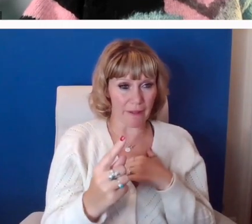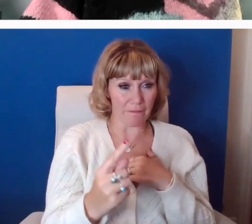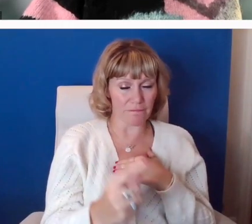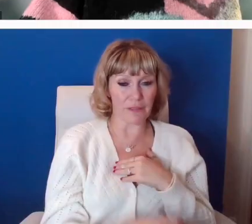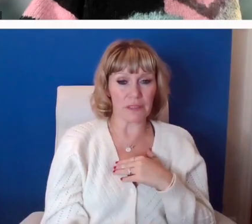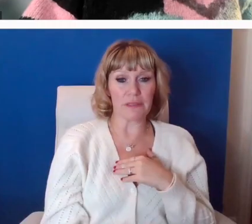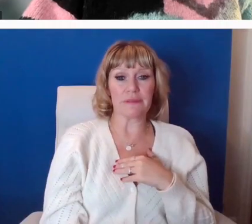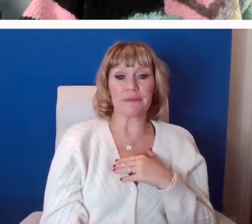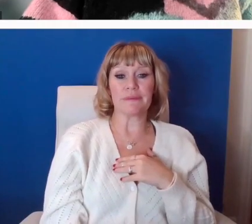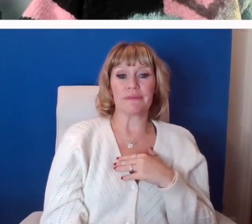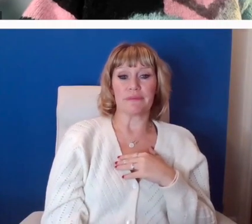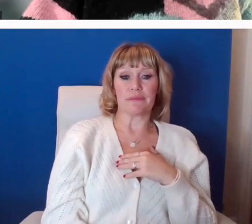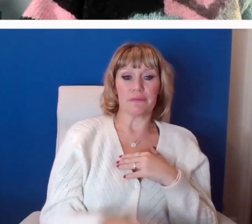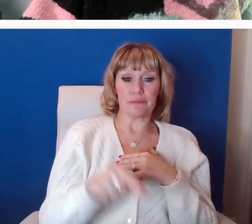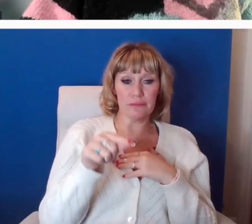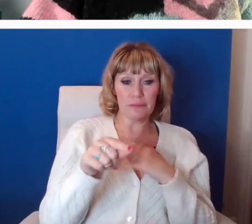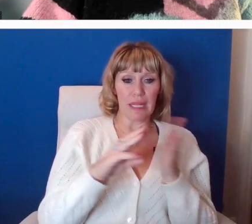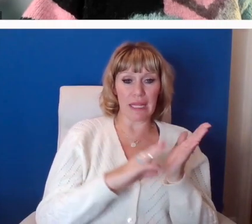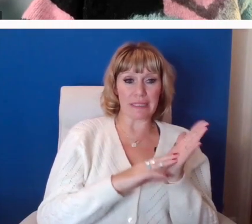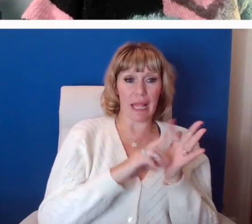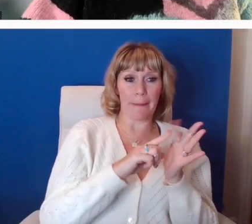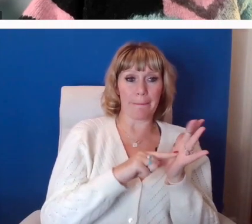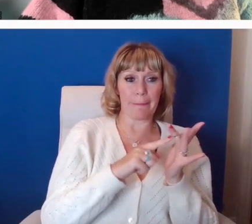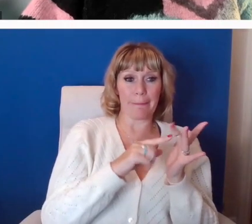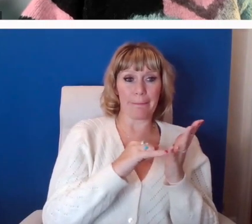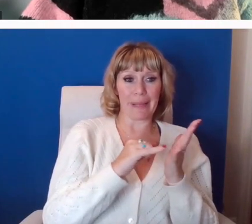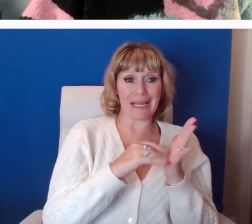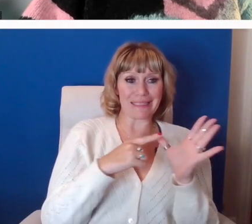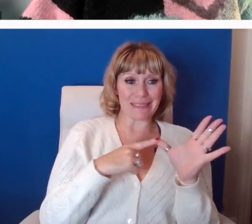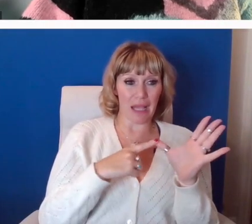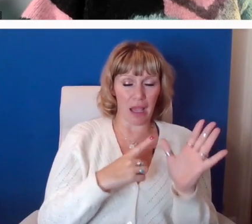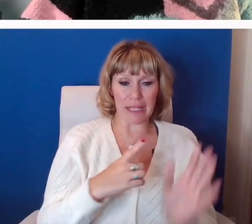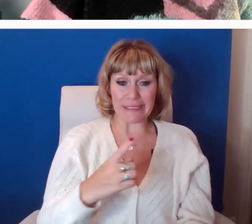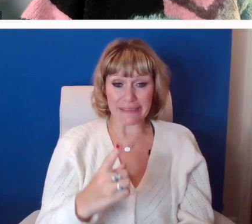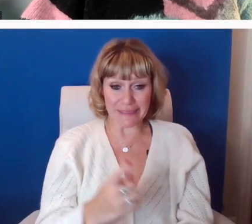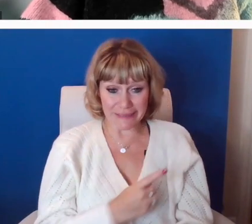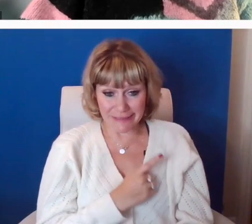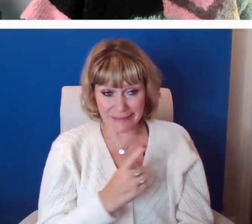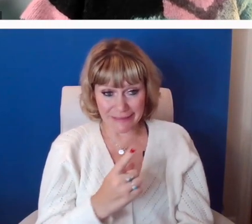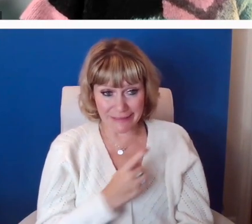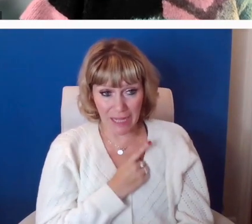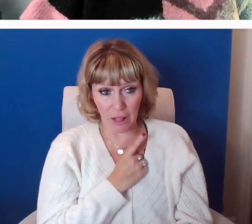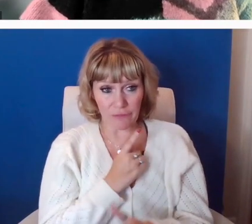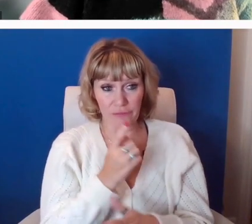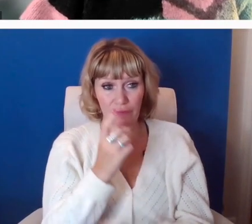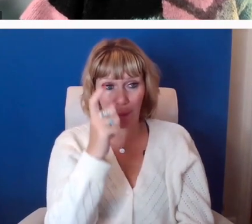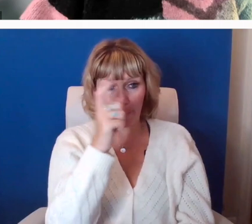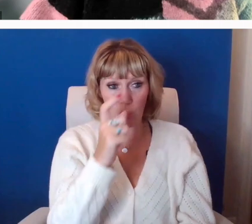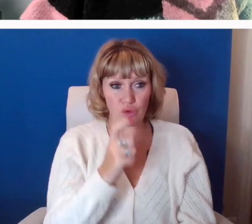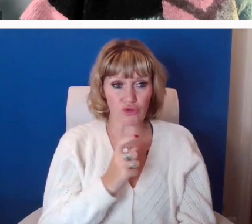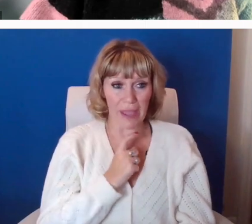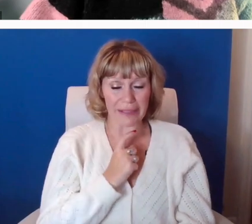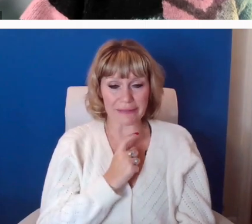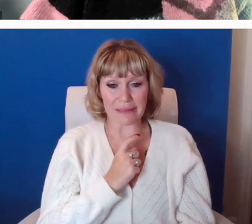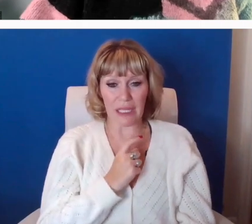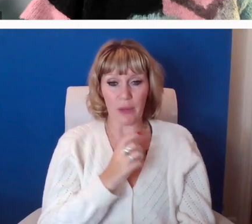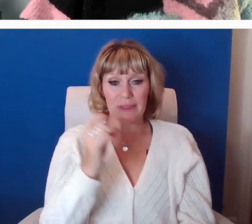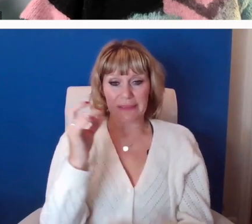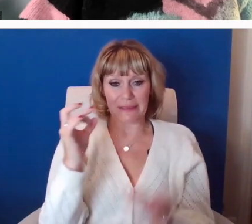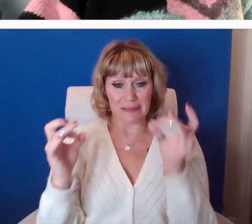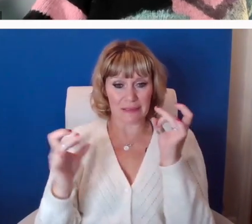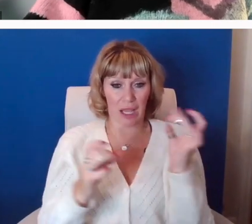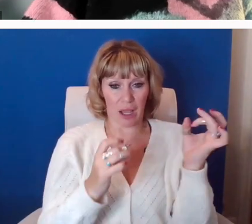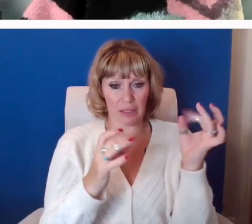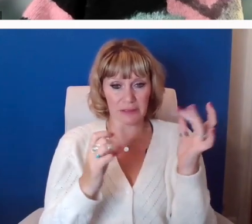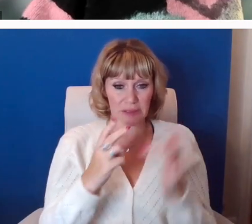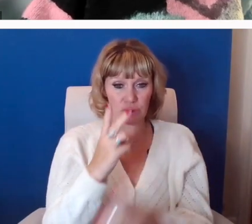And then this is from Melissa, which is a self-portrait with stars 2022 pencil on paper.